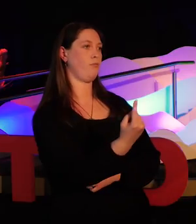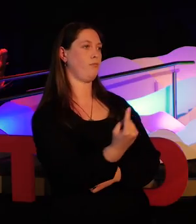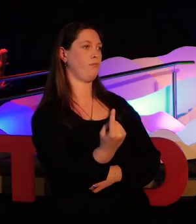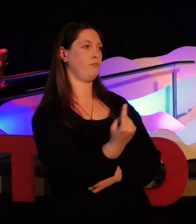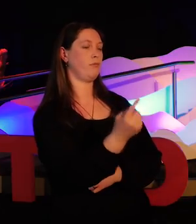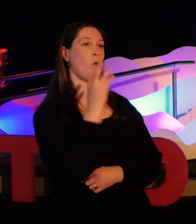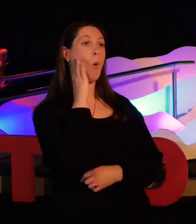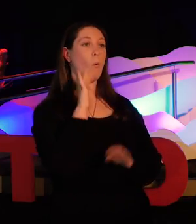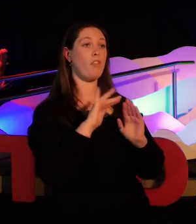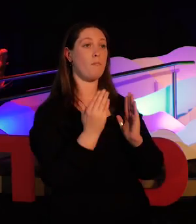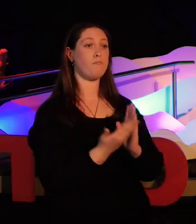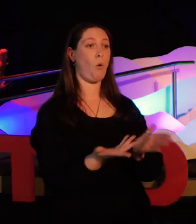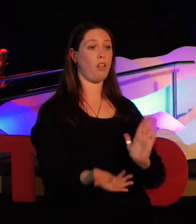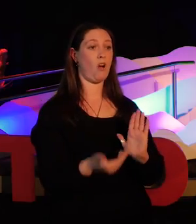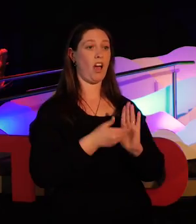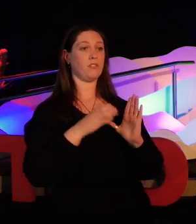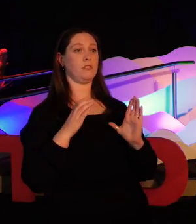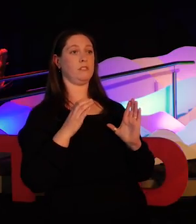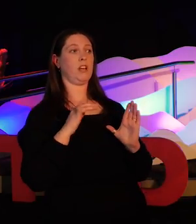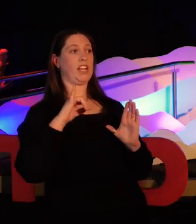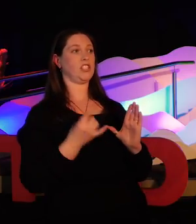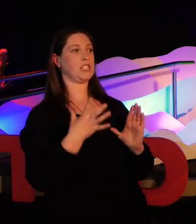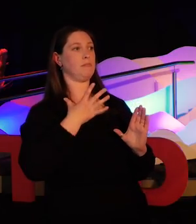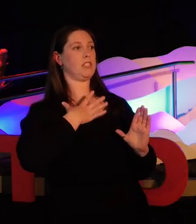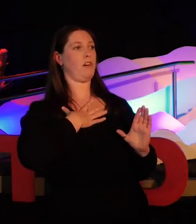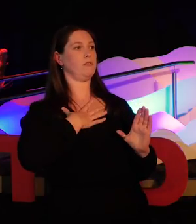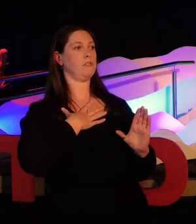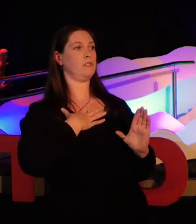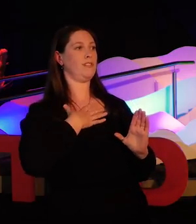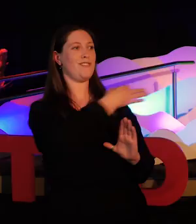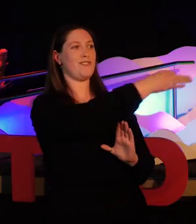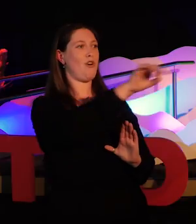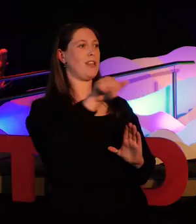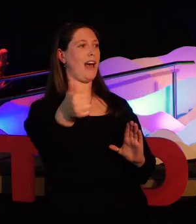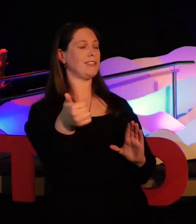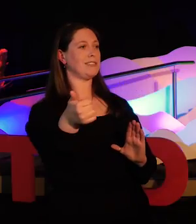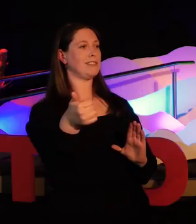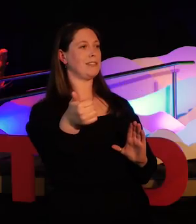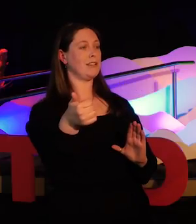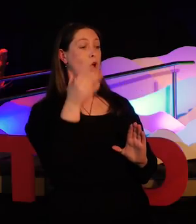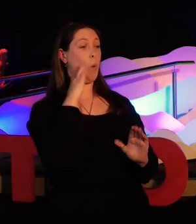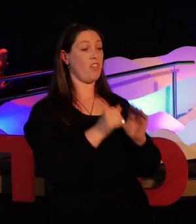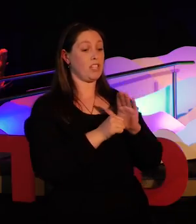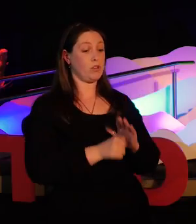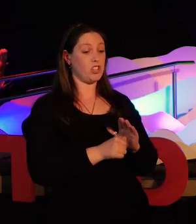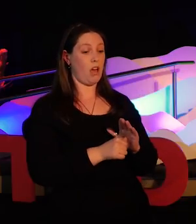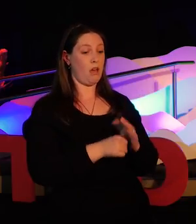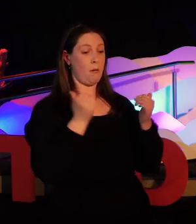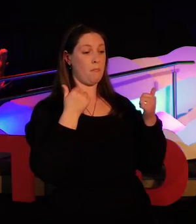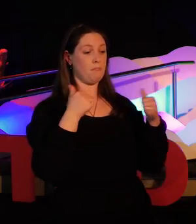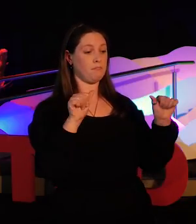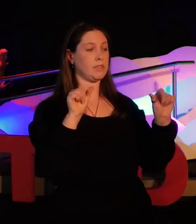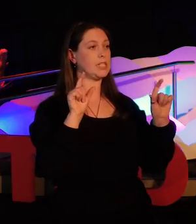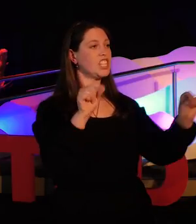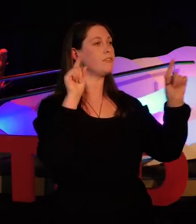alone. When the ball comes to them, there is nobody else. So they have delivered. When the pressure was on,